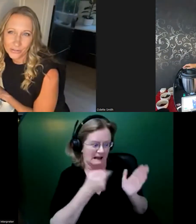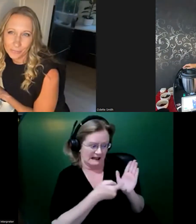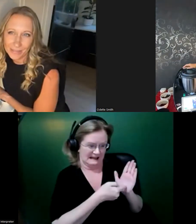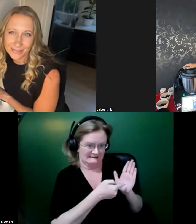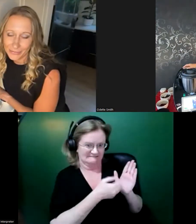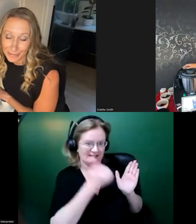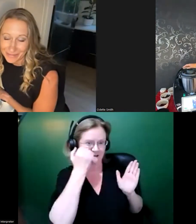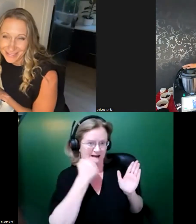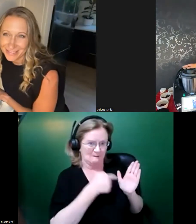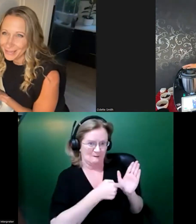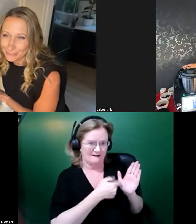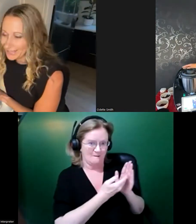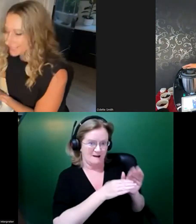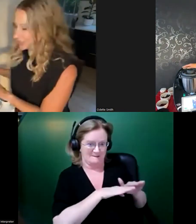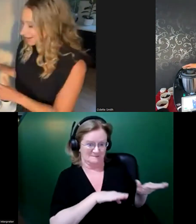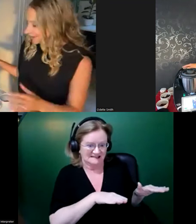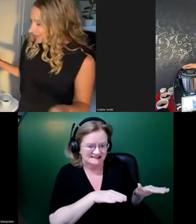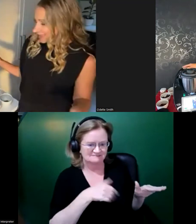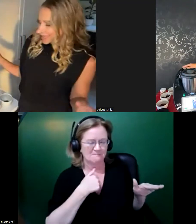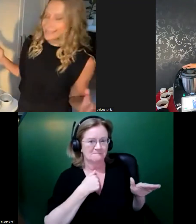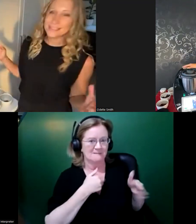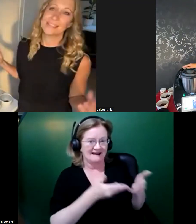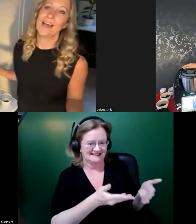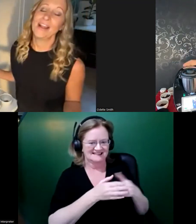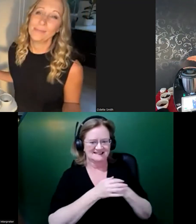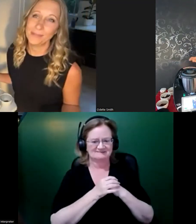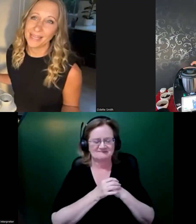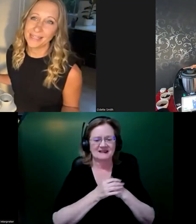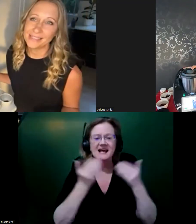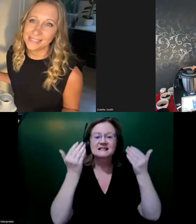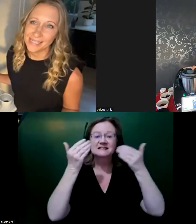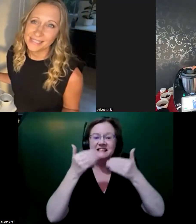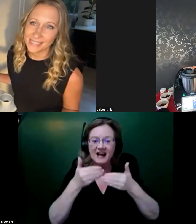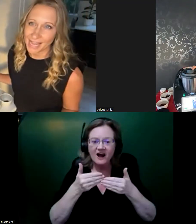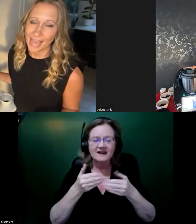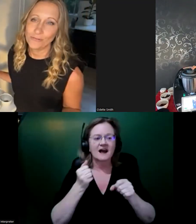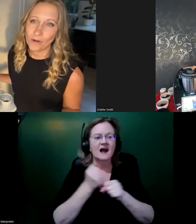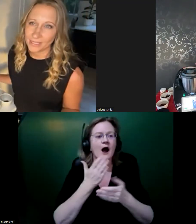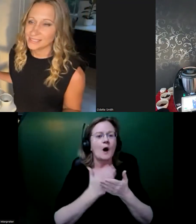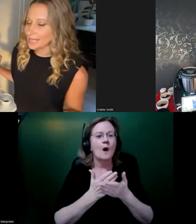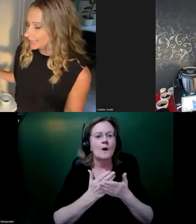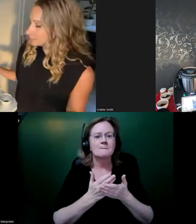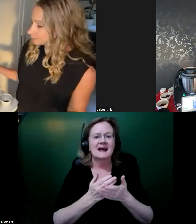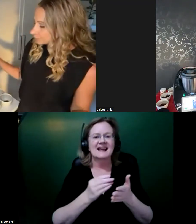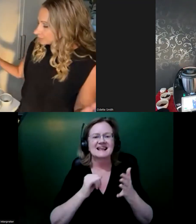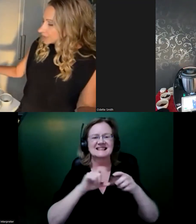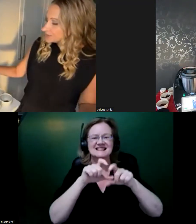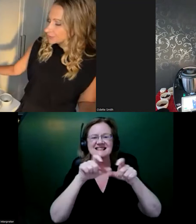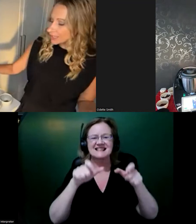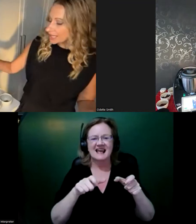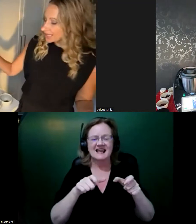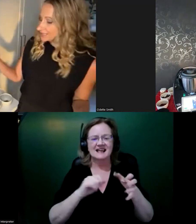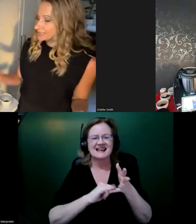edition Thermomix on my bench in my kitchen. And tonight I'm going to make the seared steak and rocket salad.